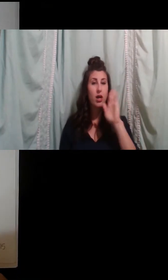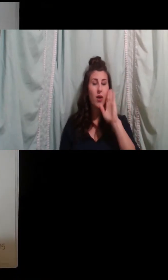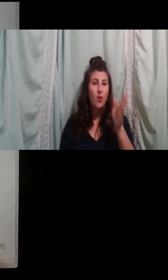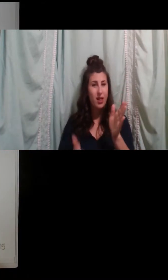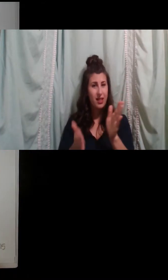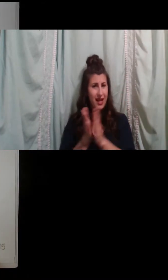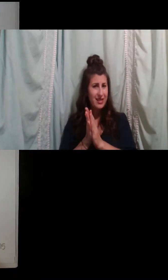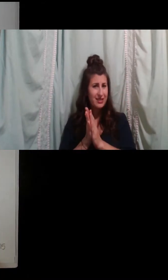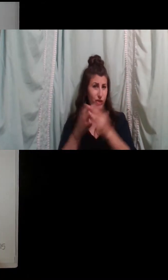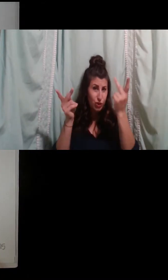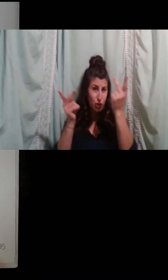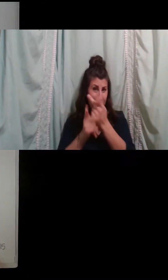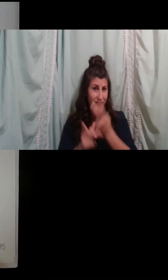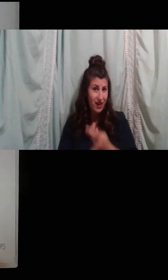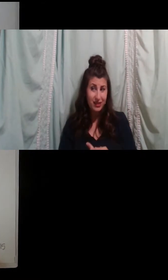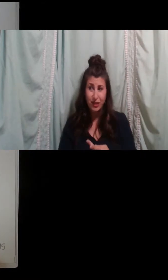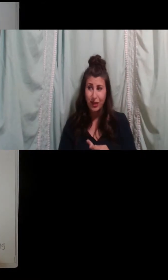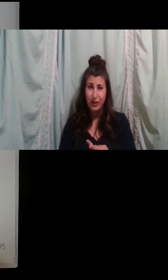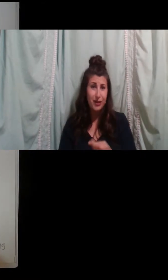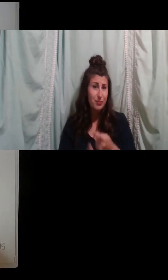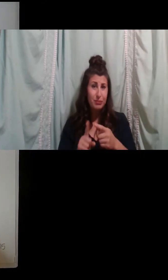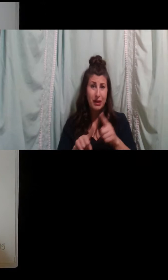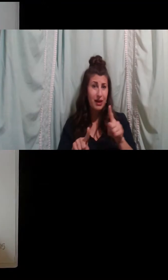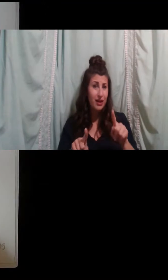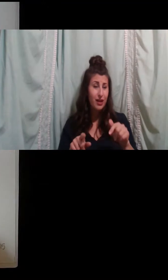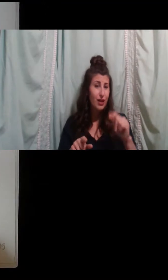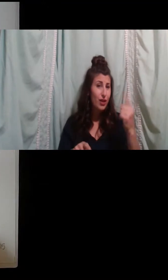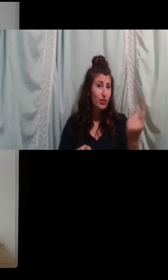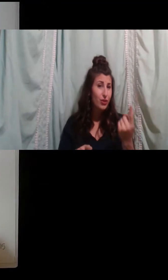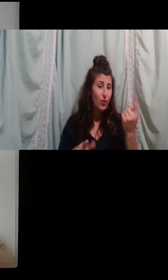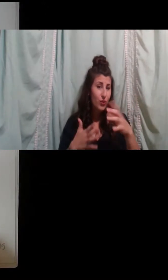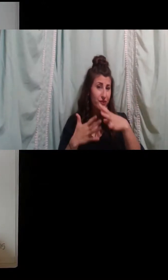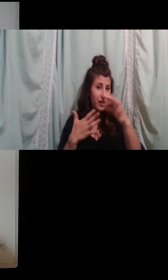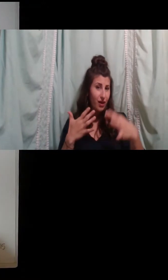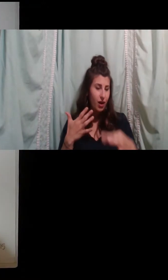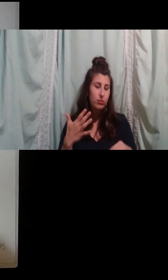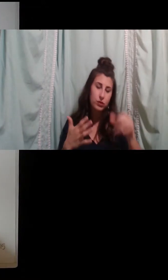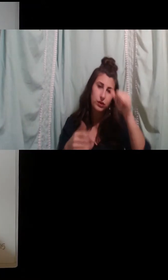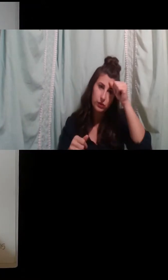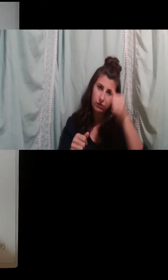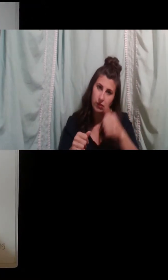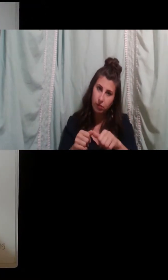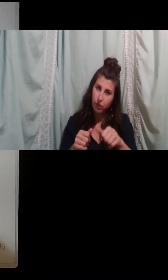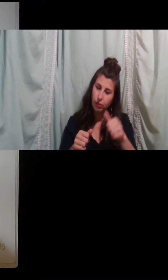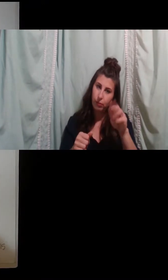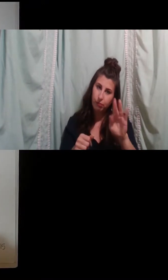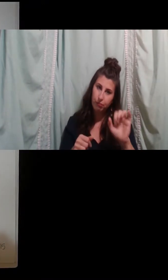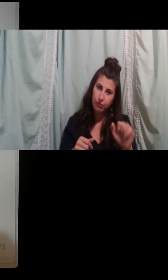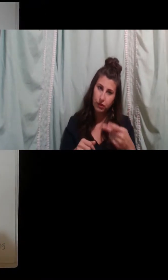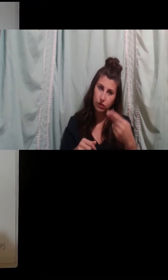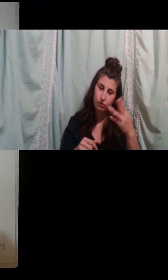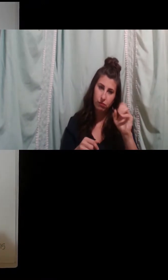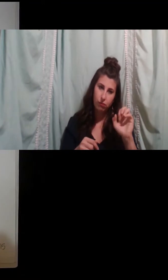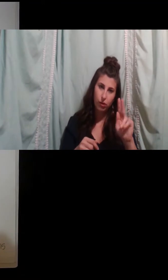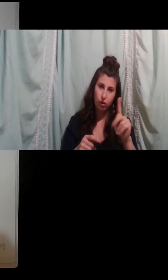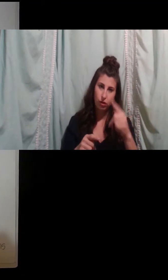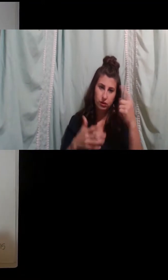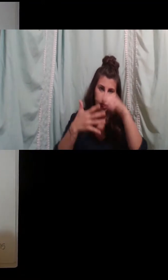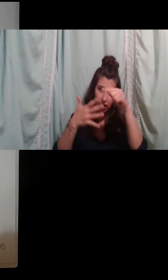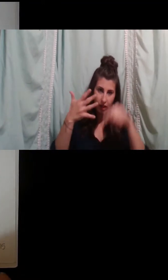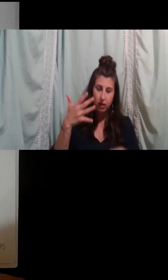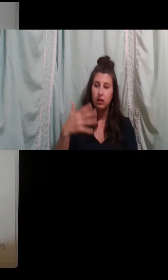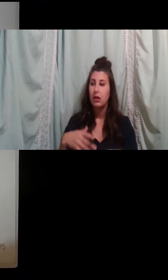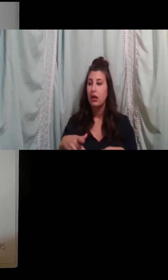you to evaluate. And the only options, because usually on benchmarks it's multiple choice, if they ask you to